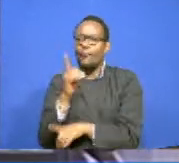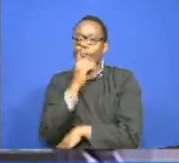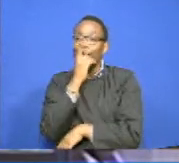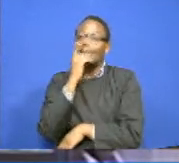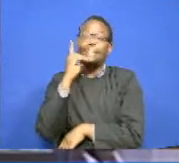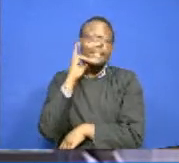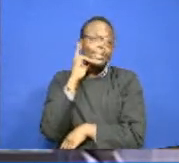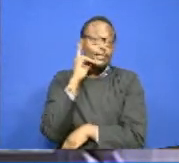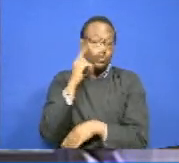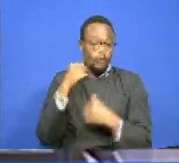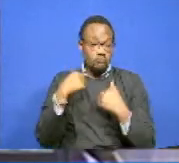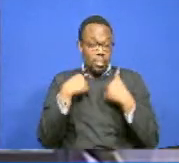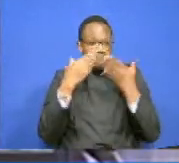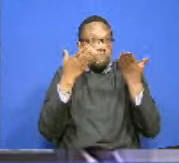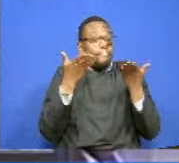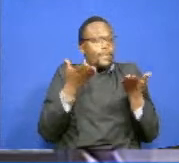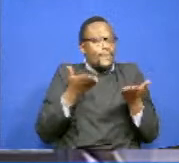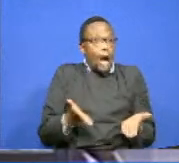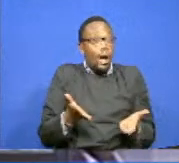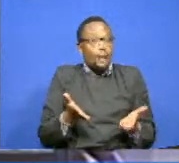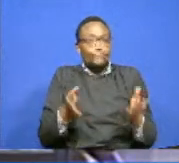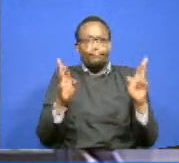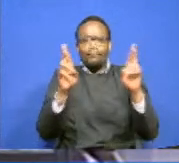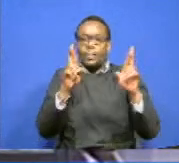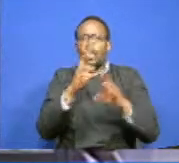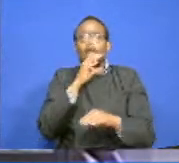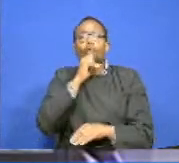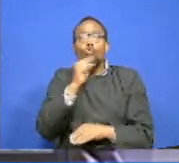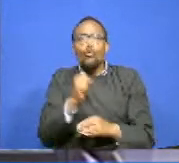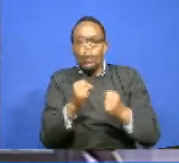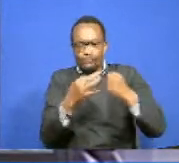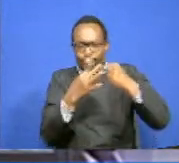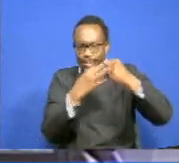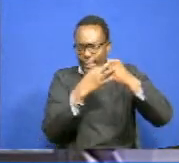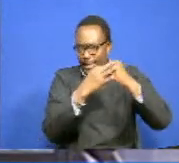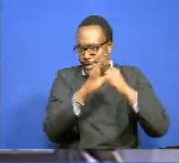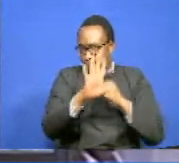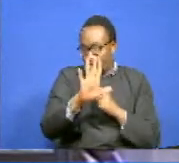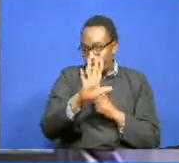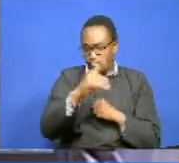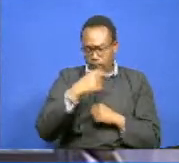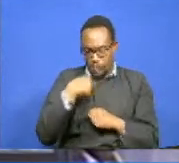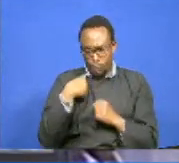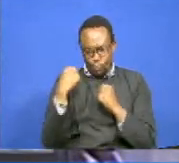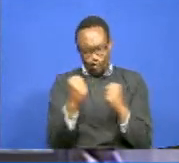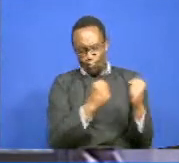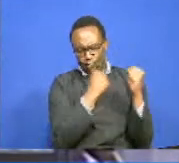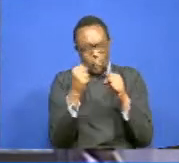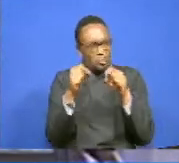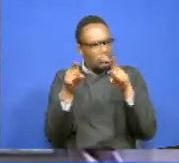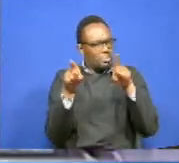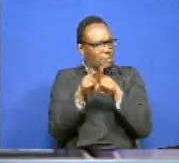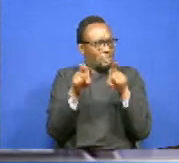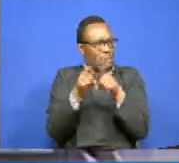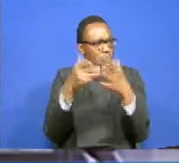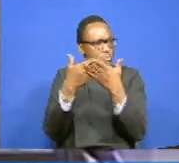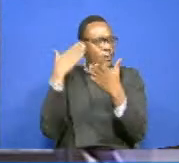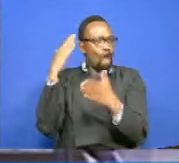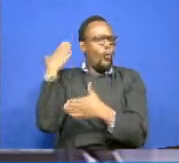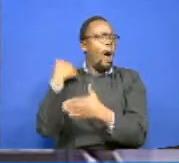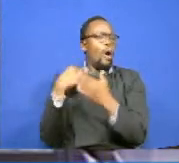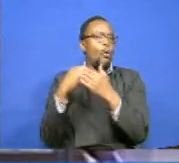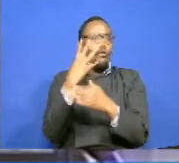So here I am today, 85 years old. I am still as strong today as the day Moses sent me